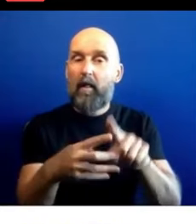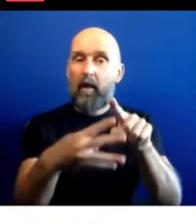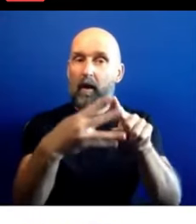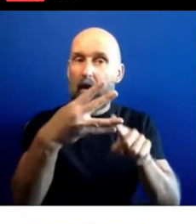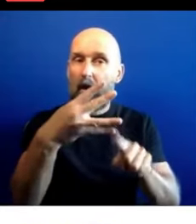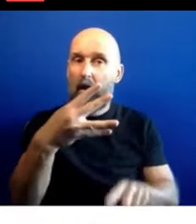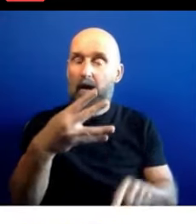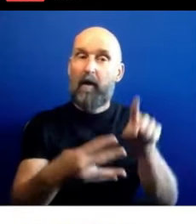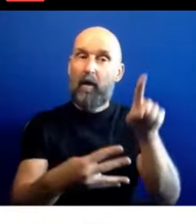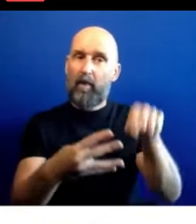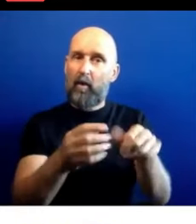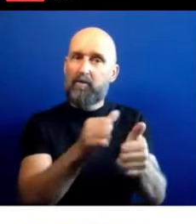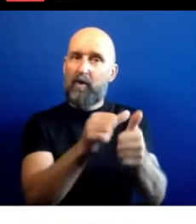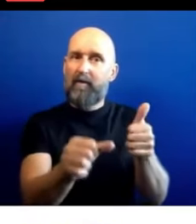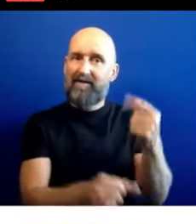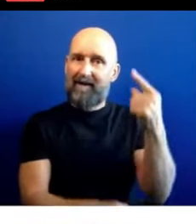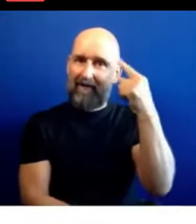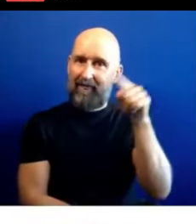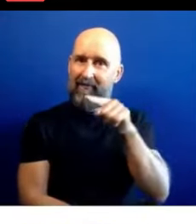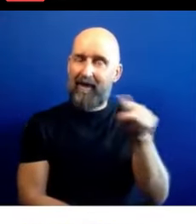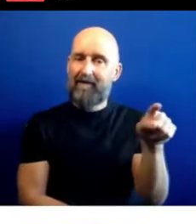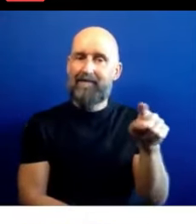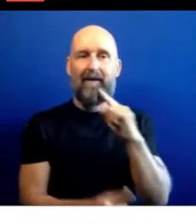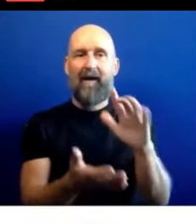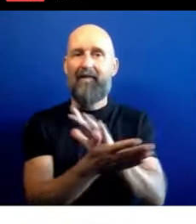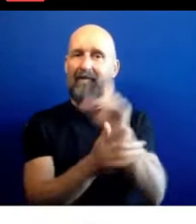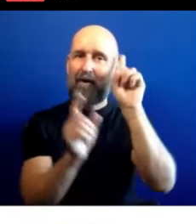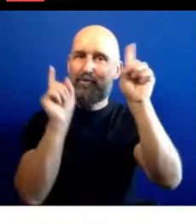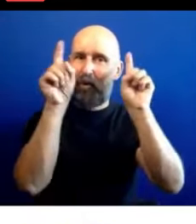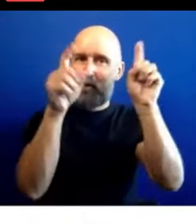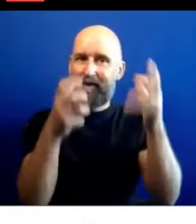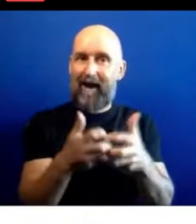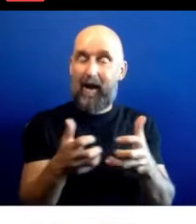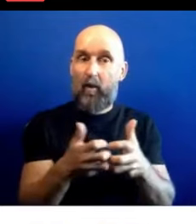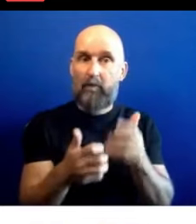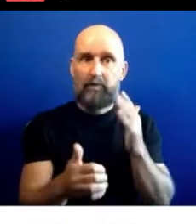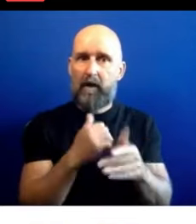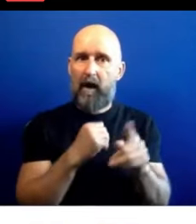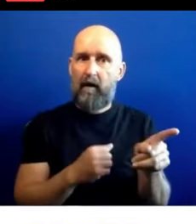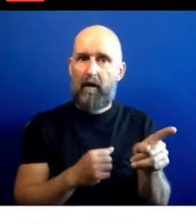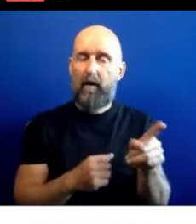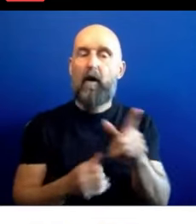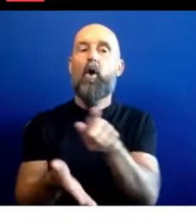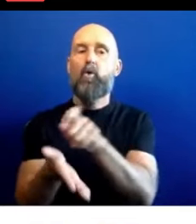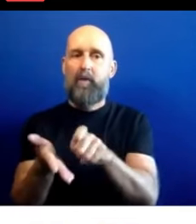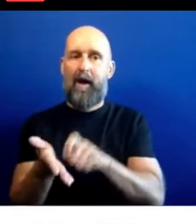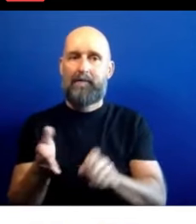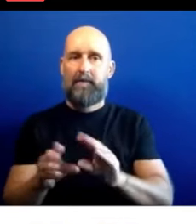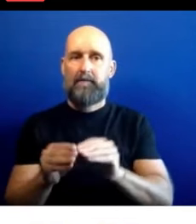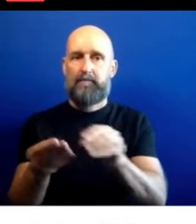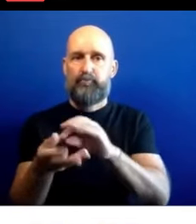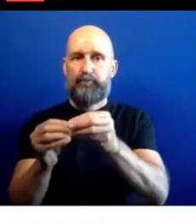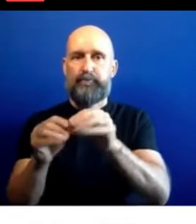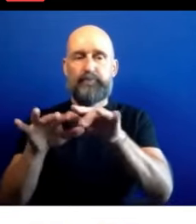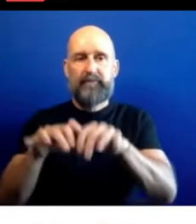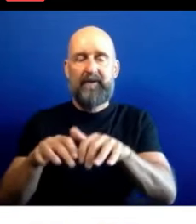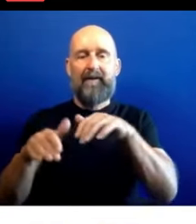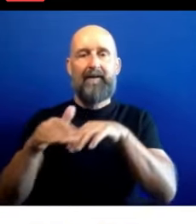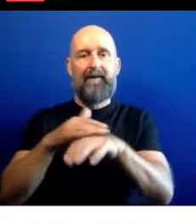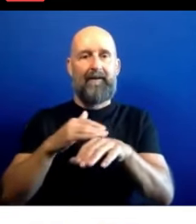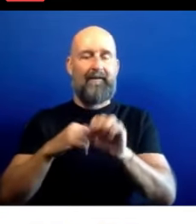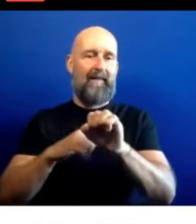those companies think of those fun shows? Well, they didn't. Writers did. Writers sitting in their garrets